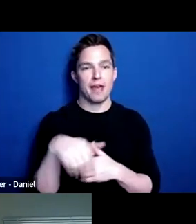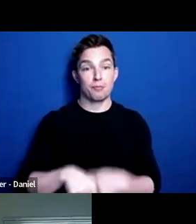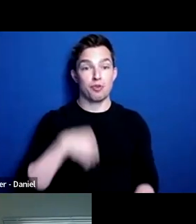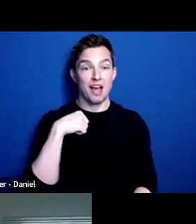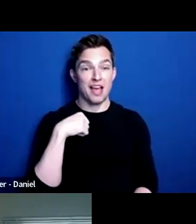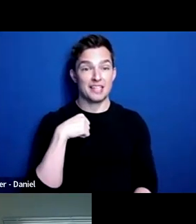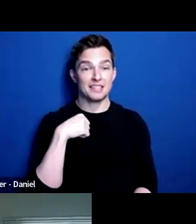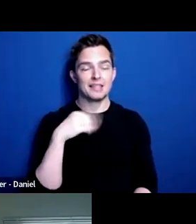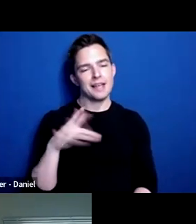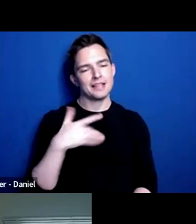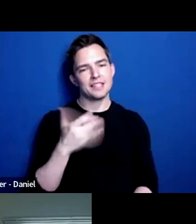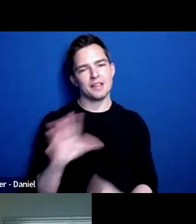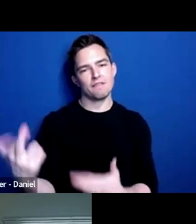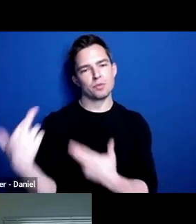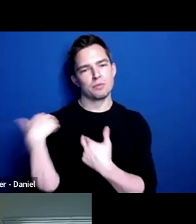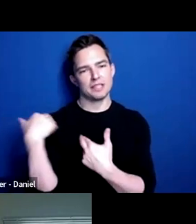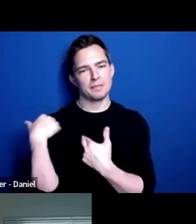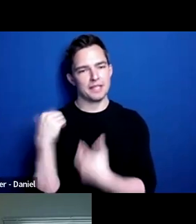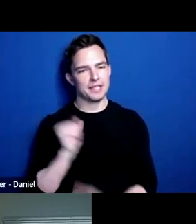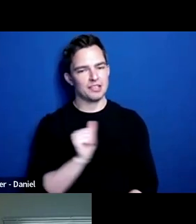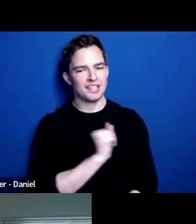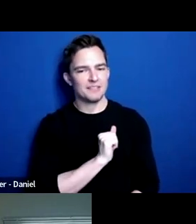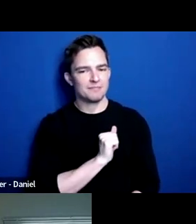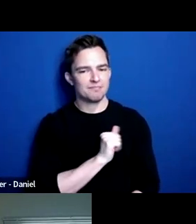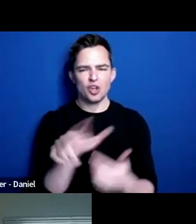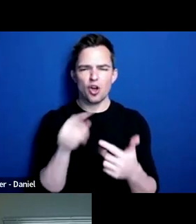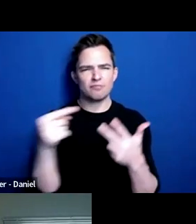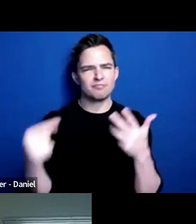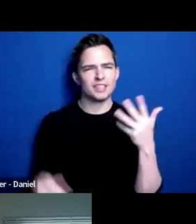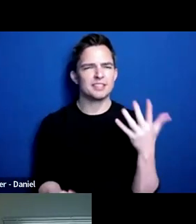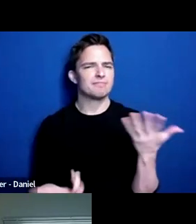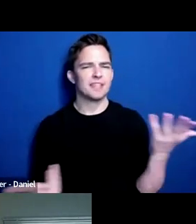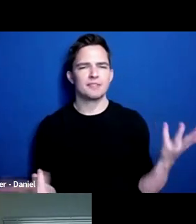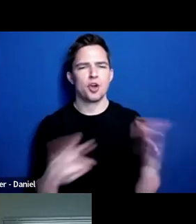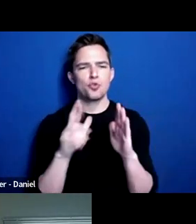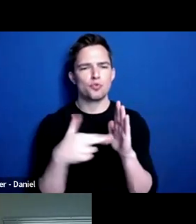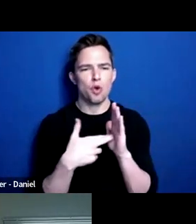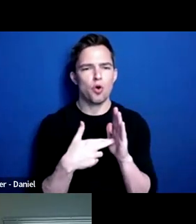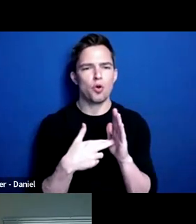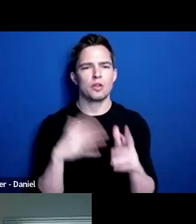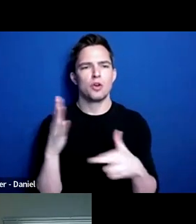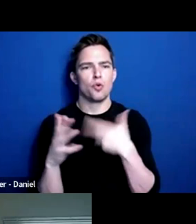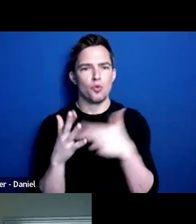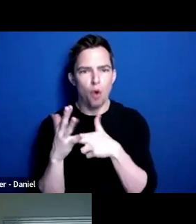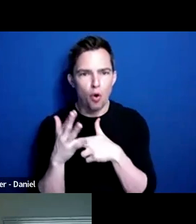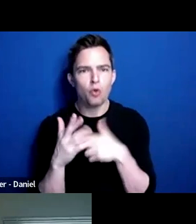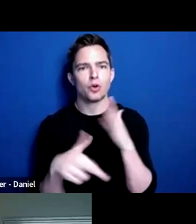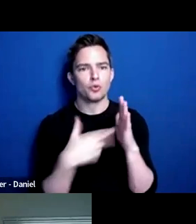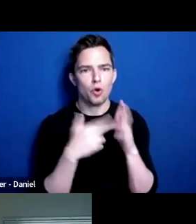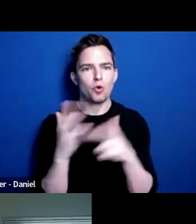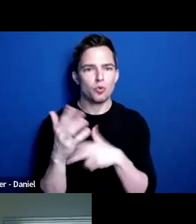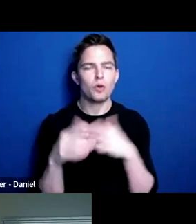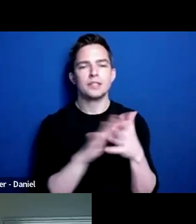that sense of responsibility and all of these roles that we play to finally ask for